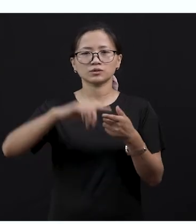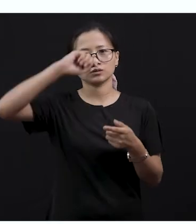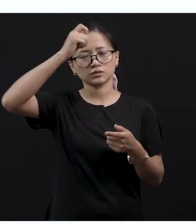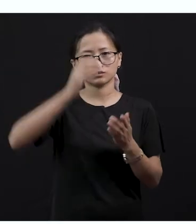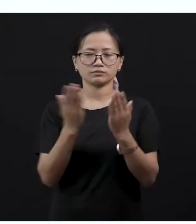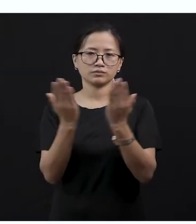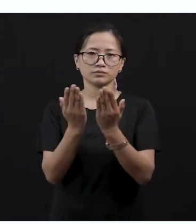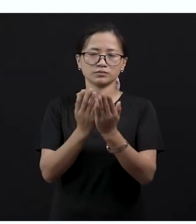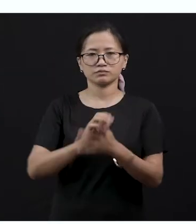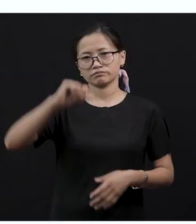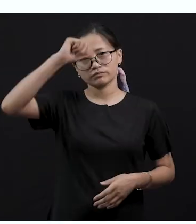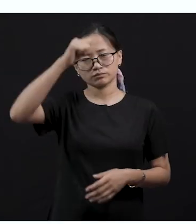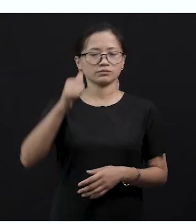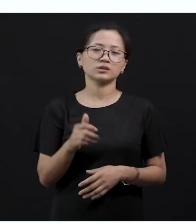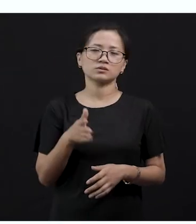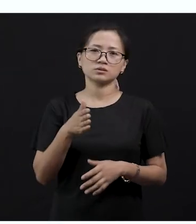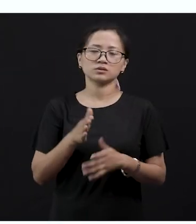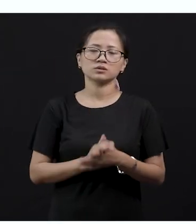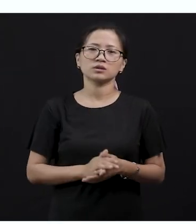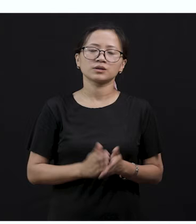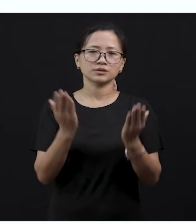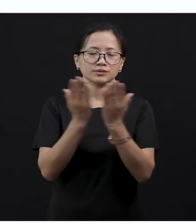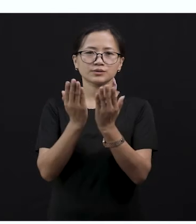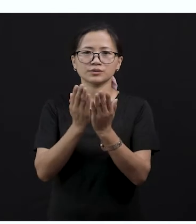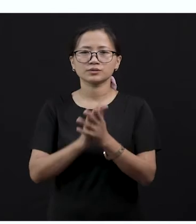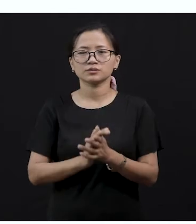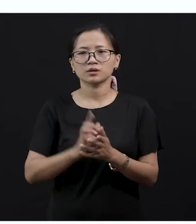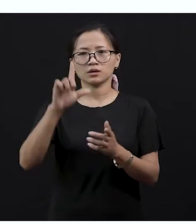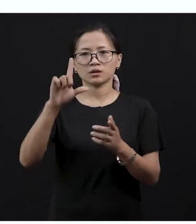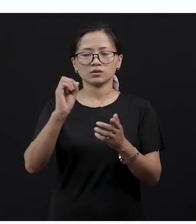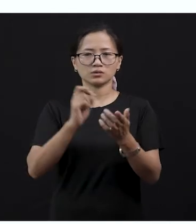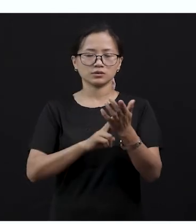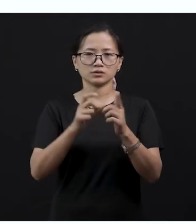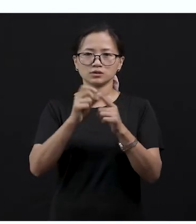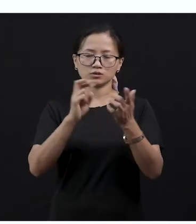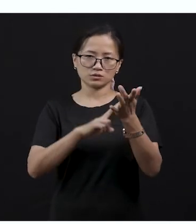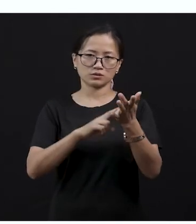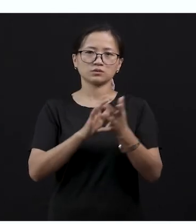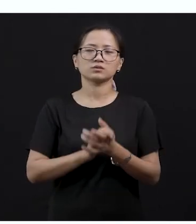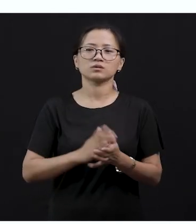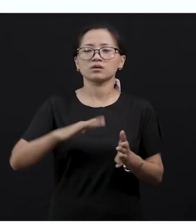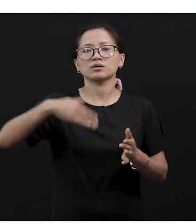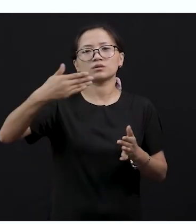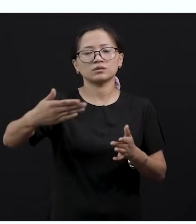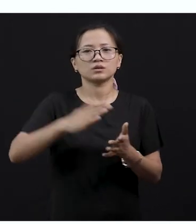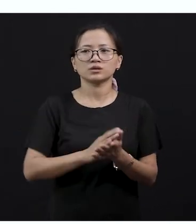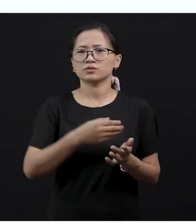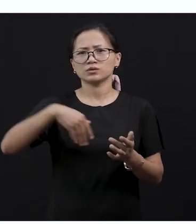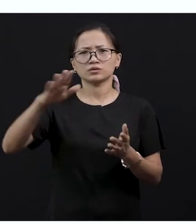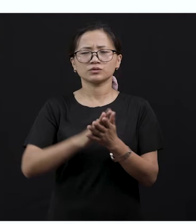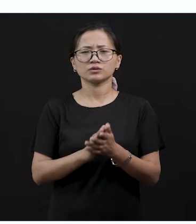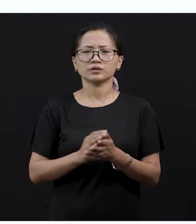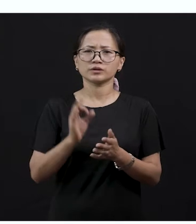didn't do his studies from India. He studied from London, and then later on he went to